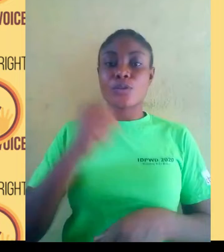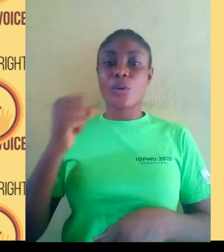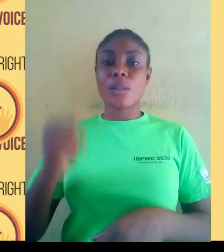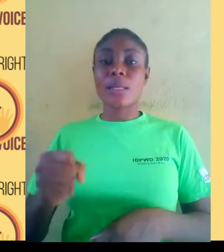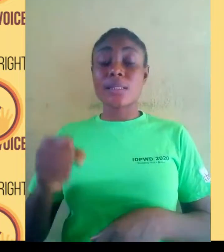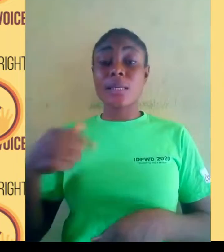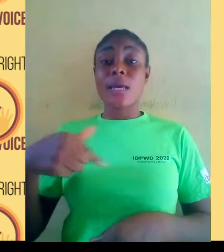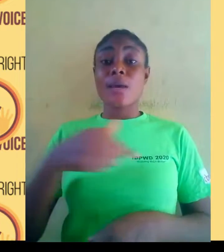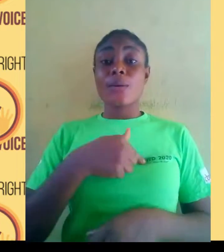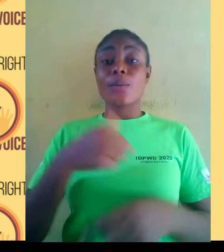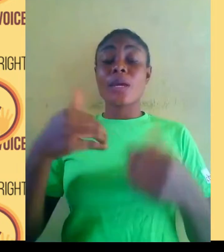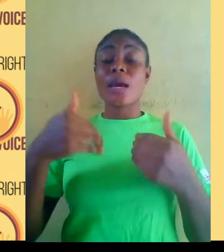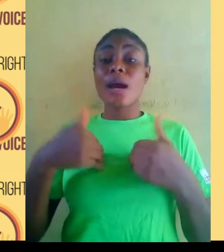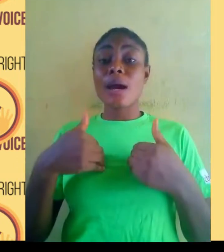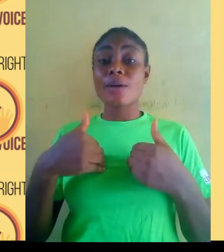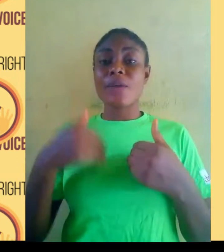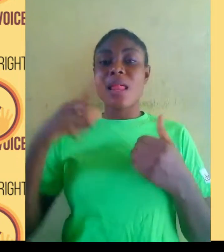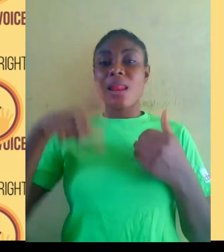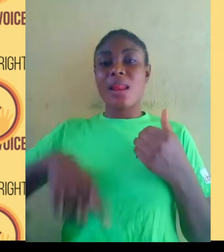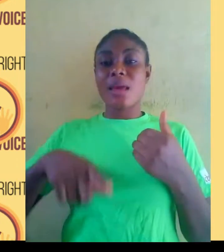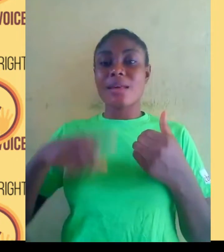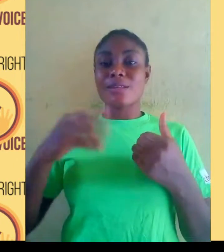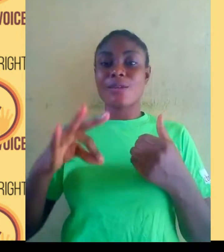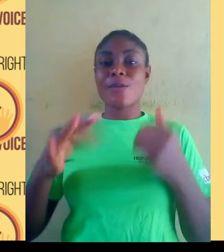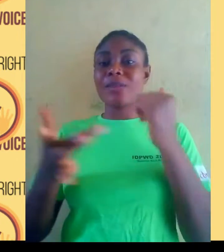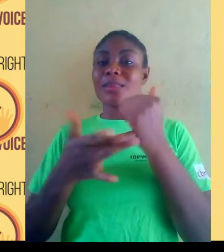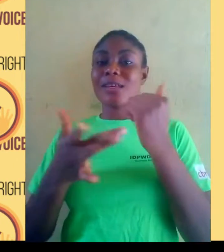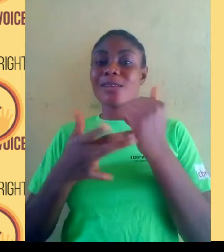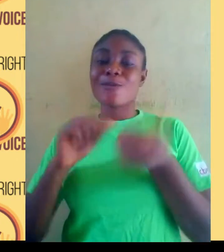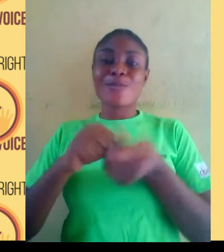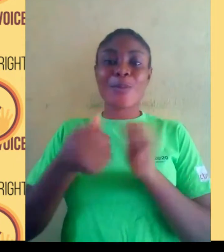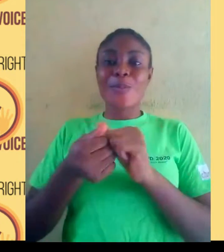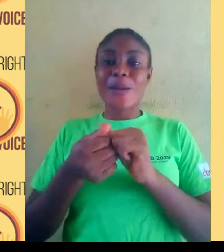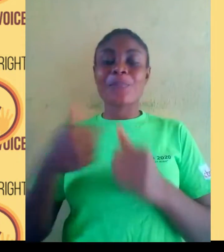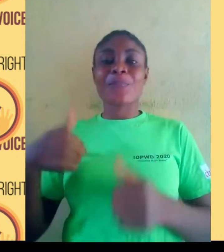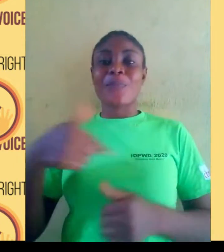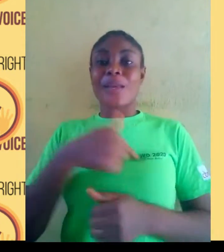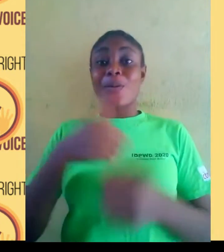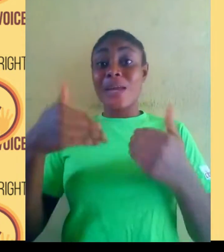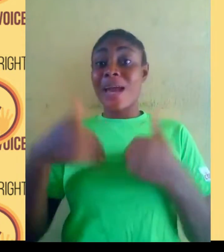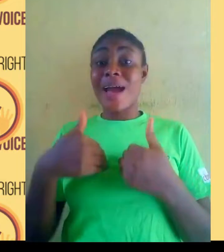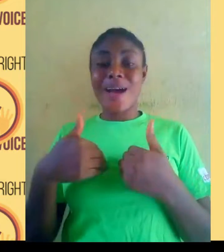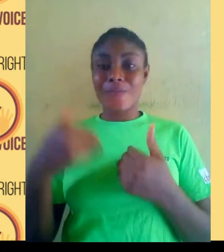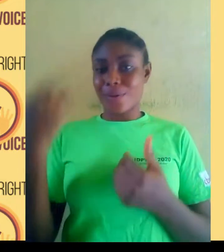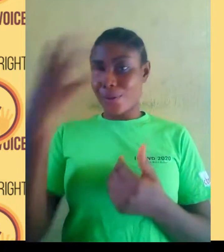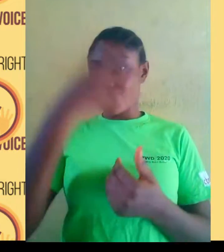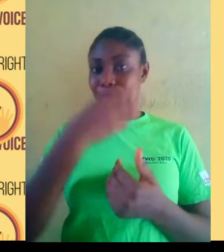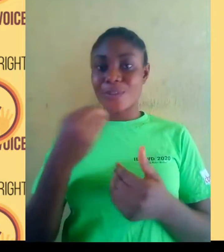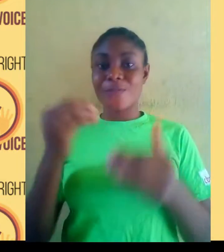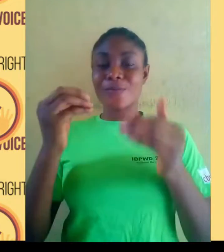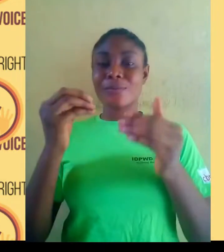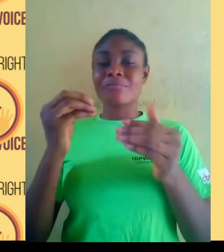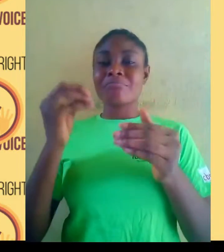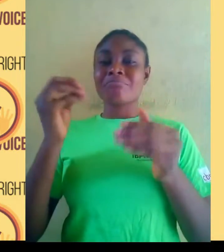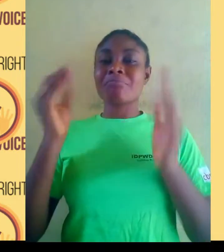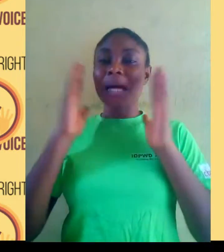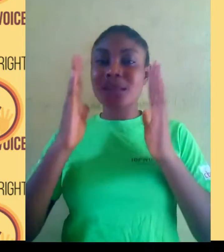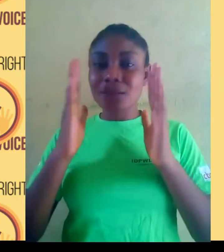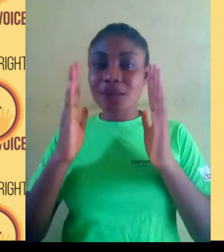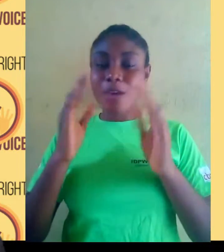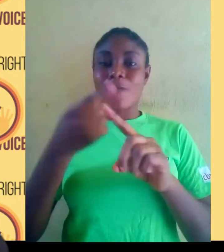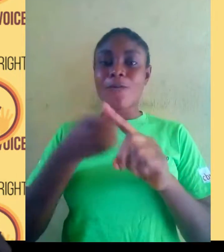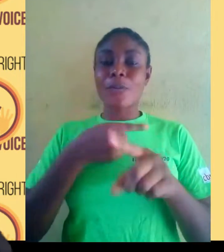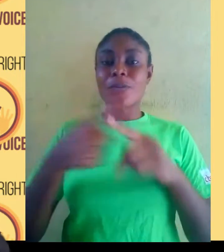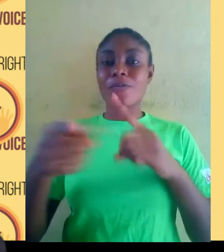had less of technical hitches. We had a good attendance from across the world, from